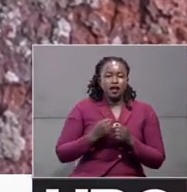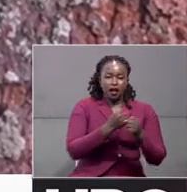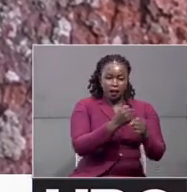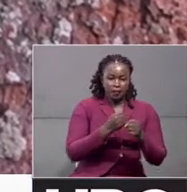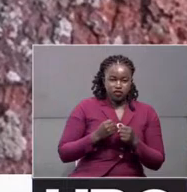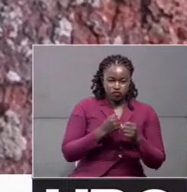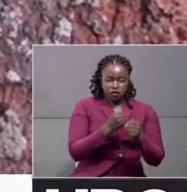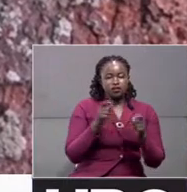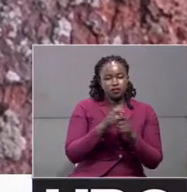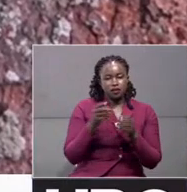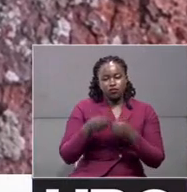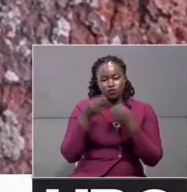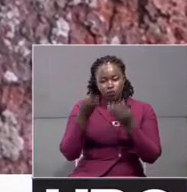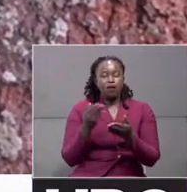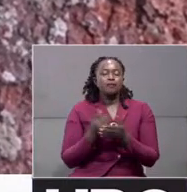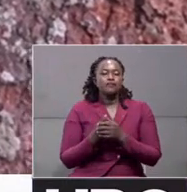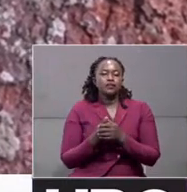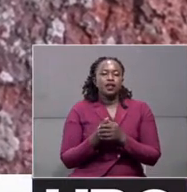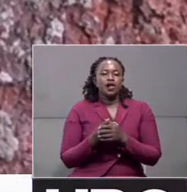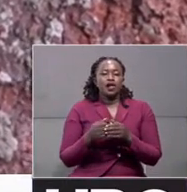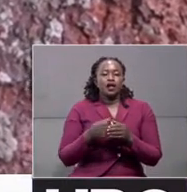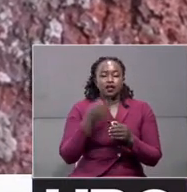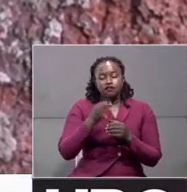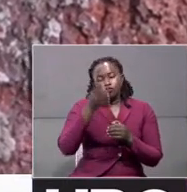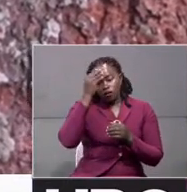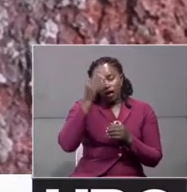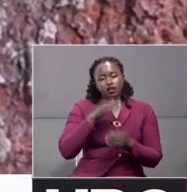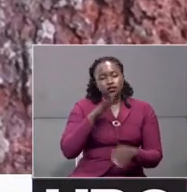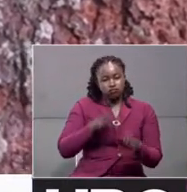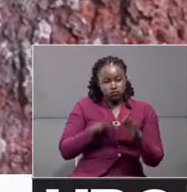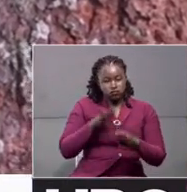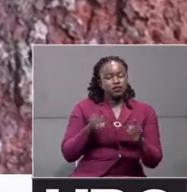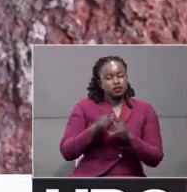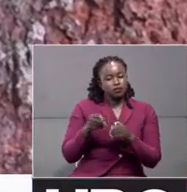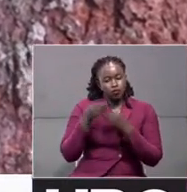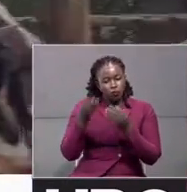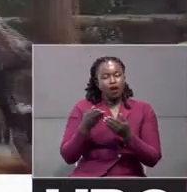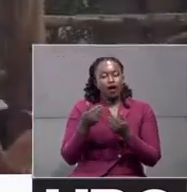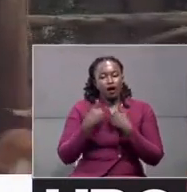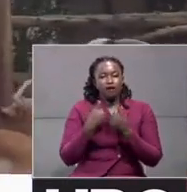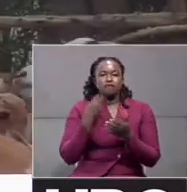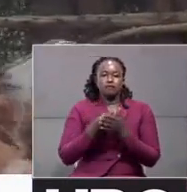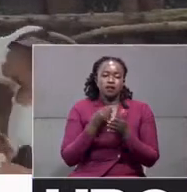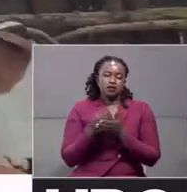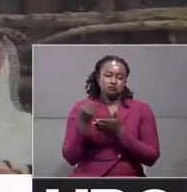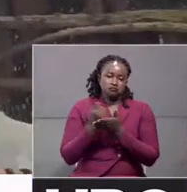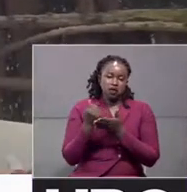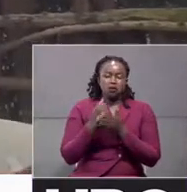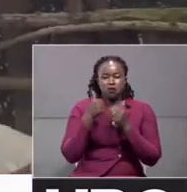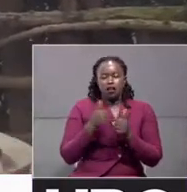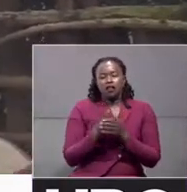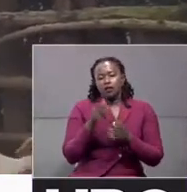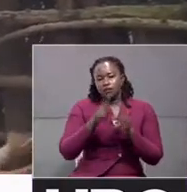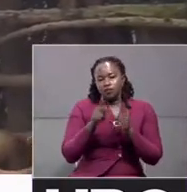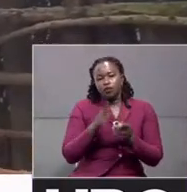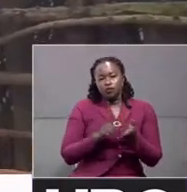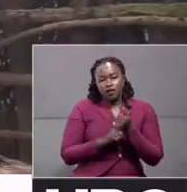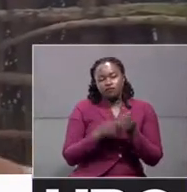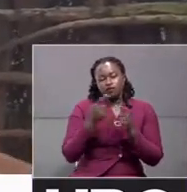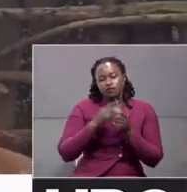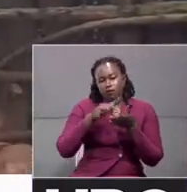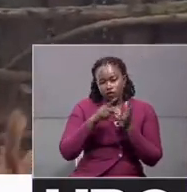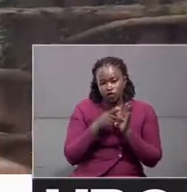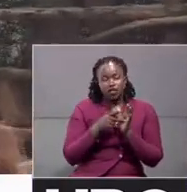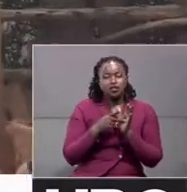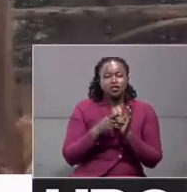kubajja yasoma echalani bamwe echalani era abayina sente ze bayingiza. Beneficiaries of the project also shared